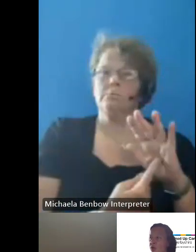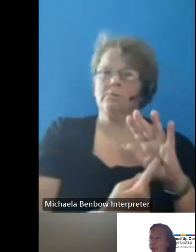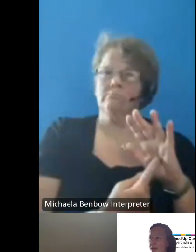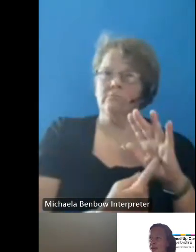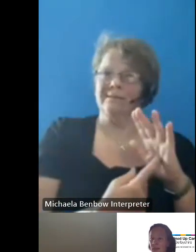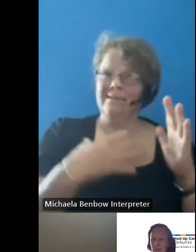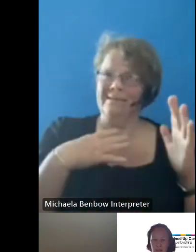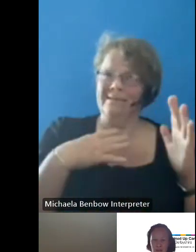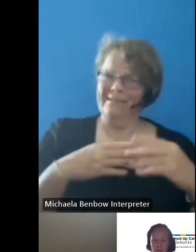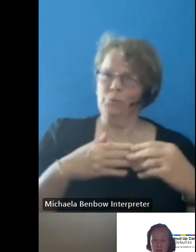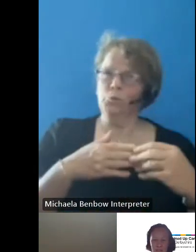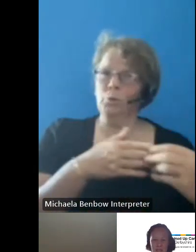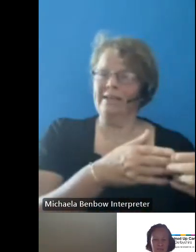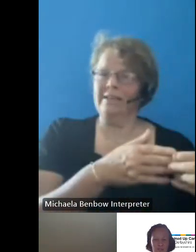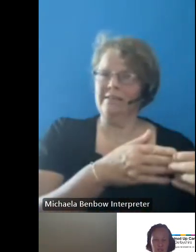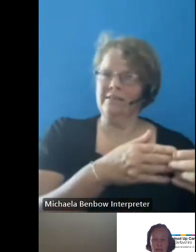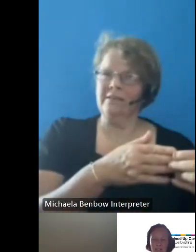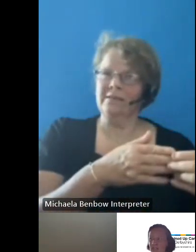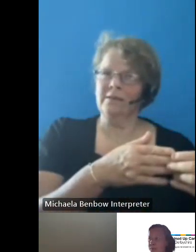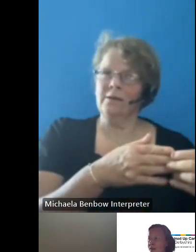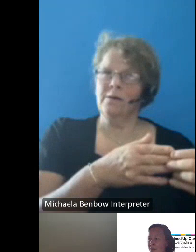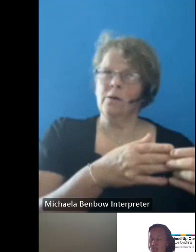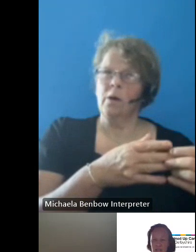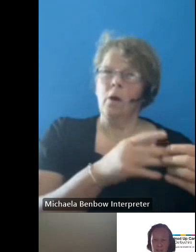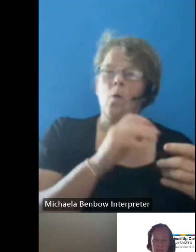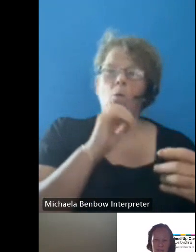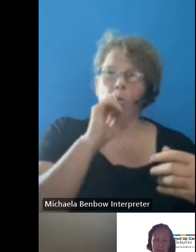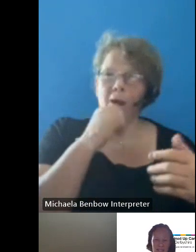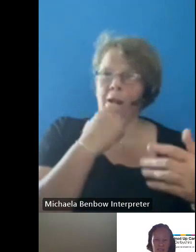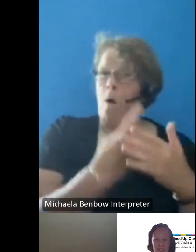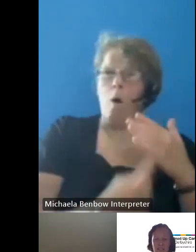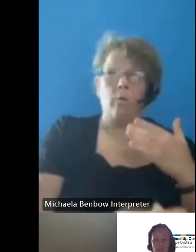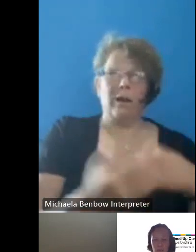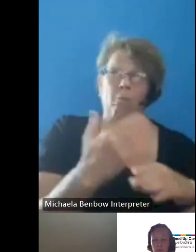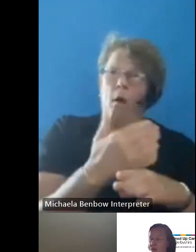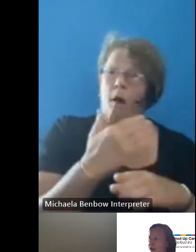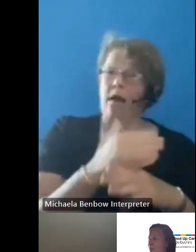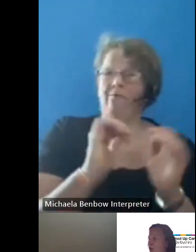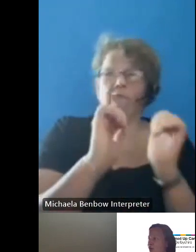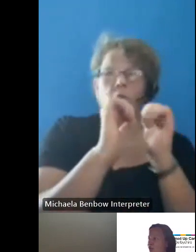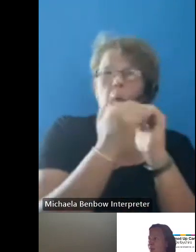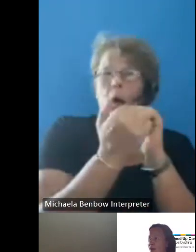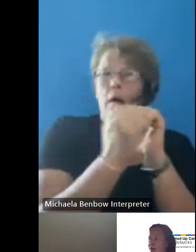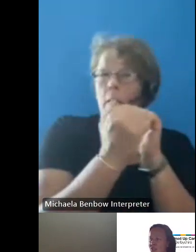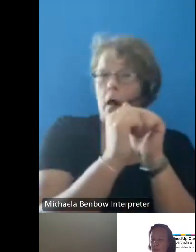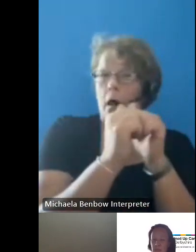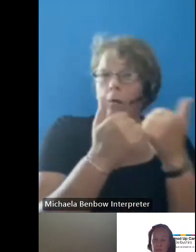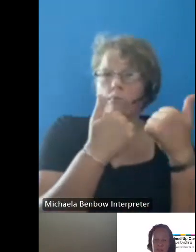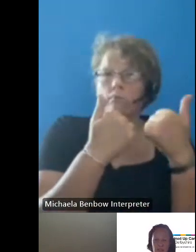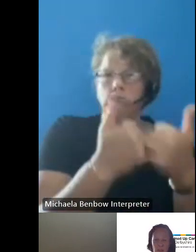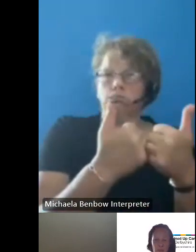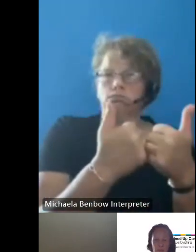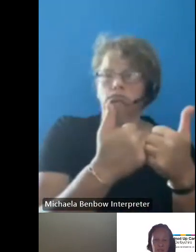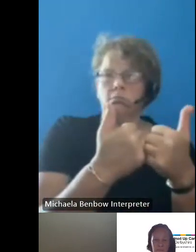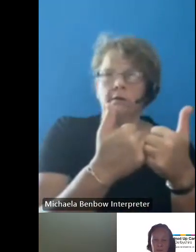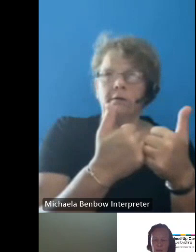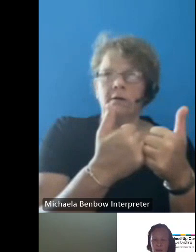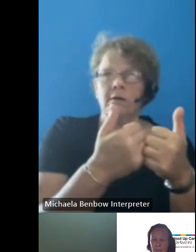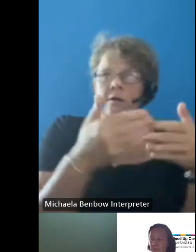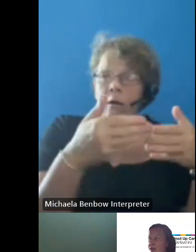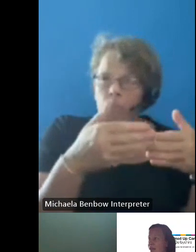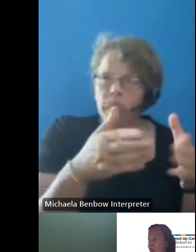leading role in, they're only going to be delivered as well as the partnerships and that interface that we've got across our partnerships. So whether that's our